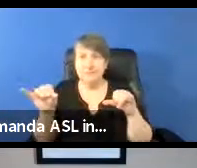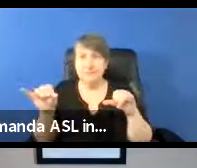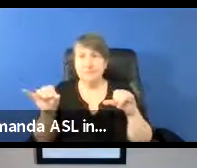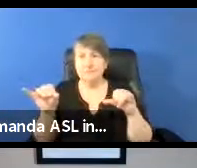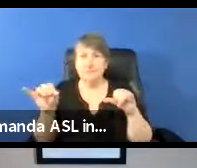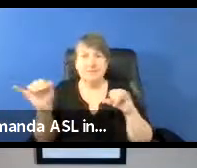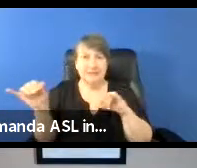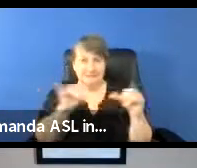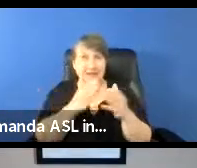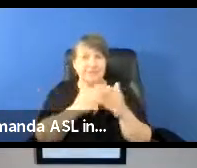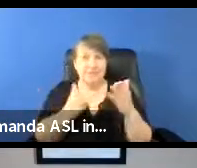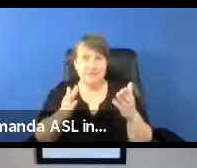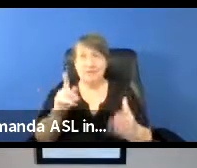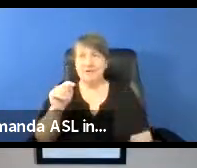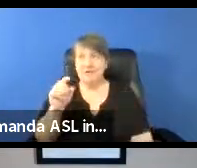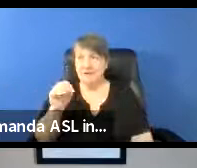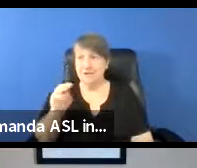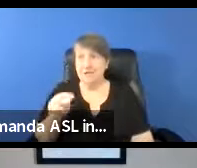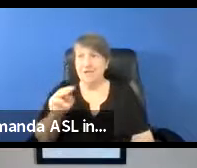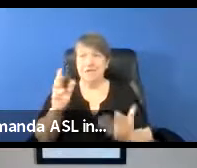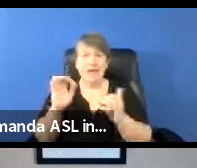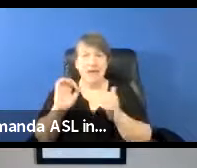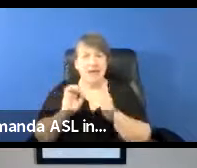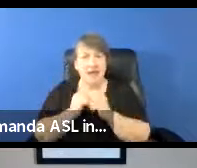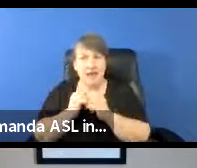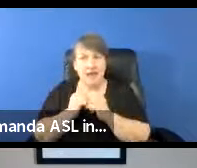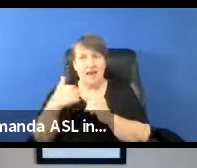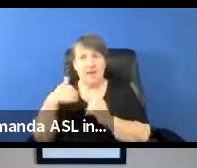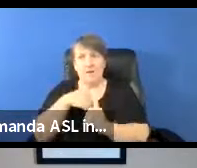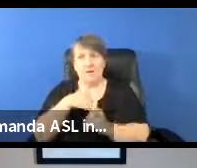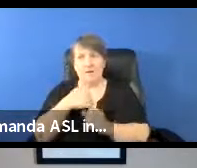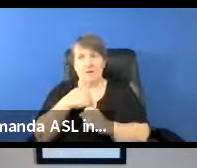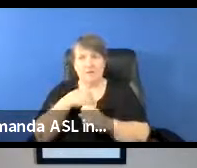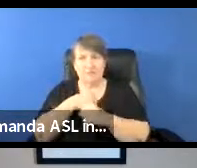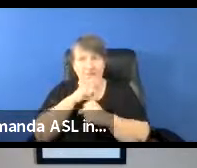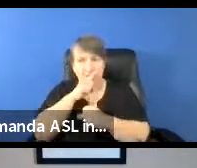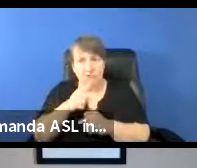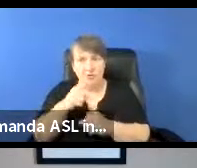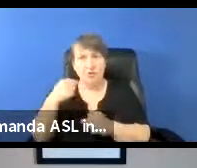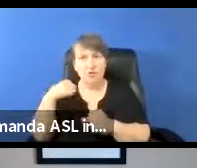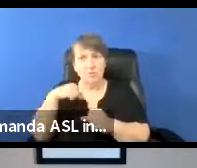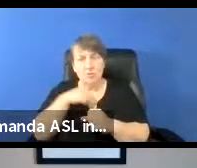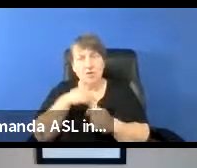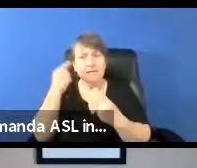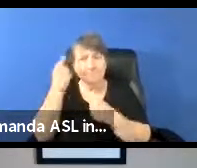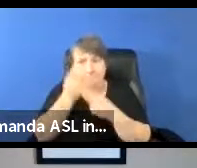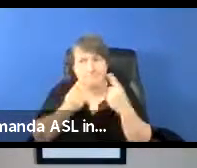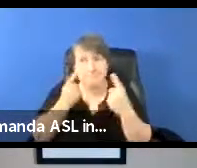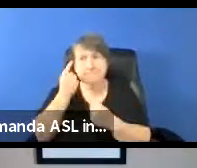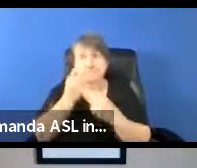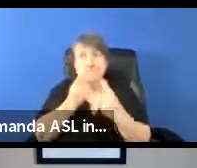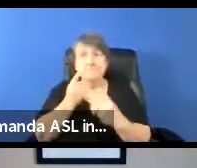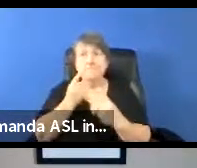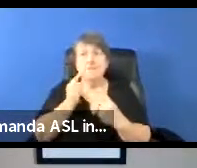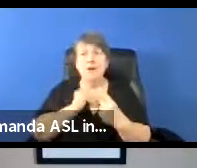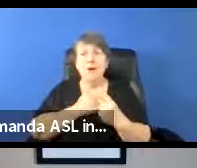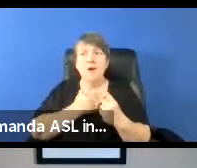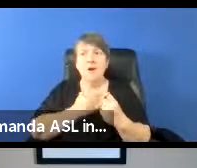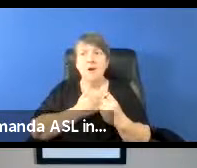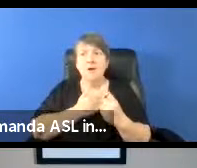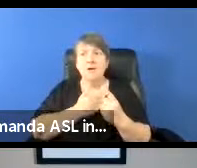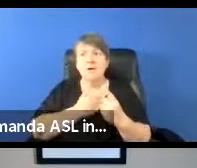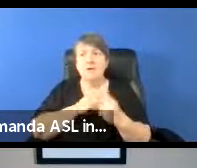thing, Tom. How are we going to make sure that we are considering our swimmers,